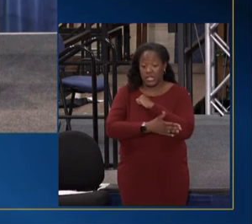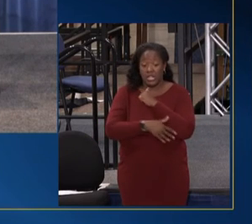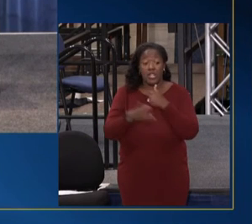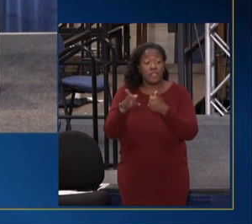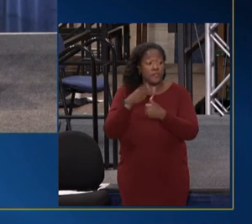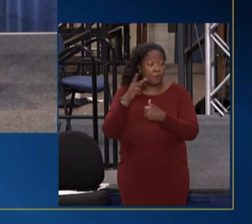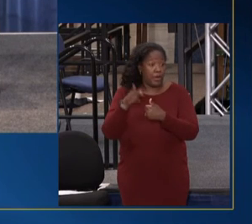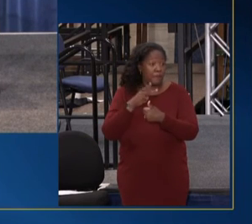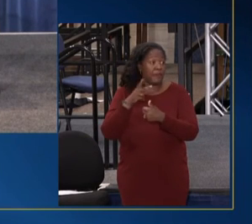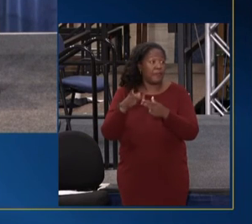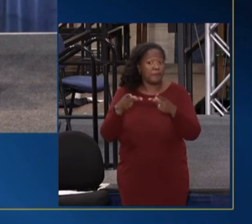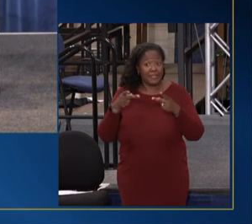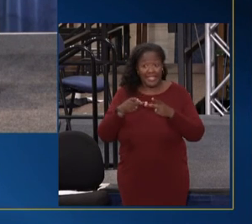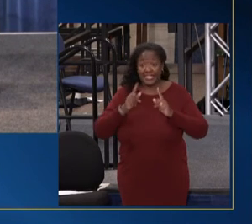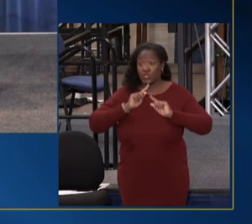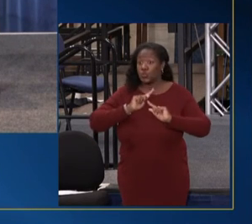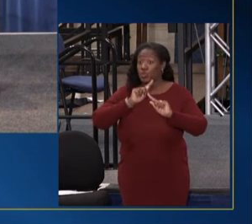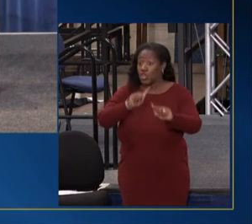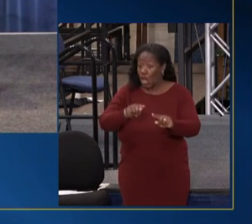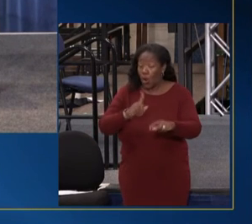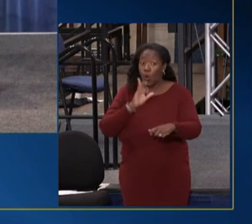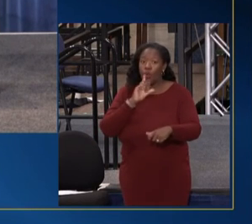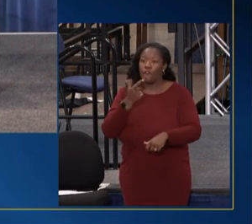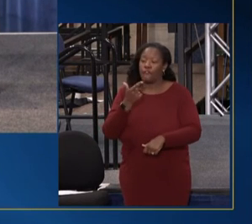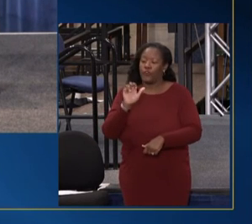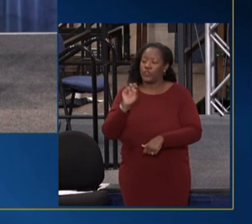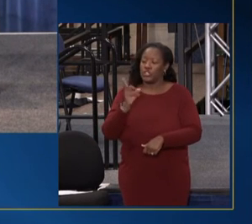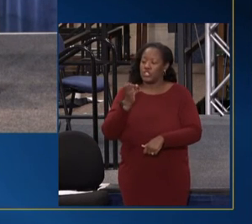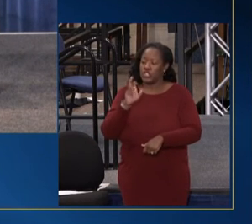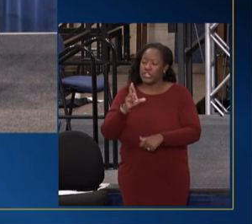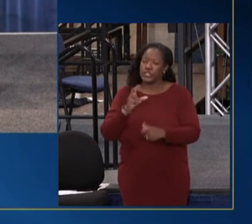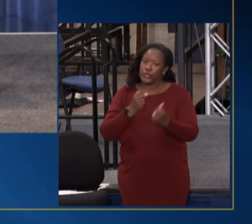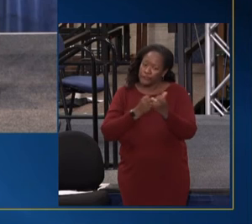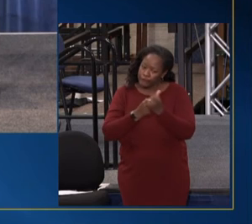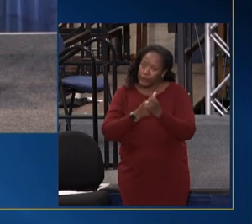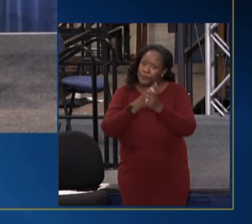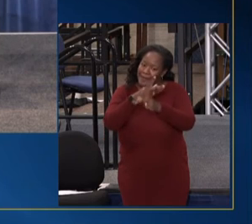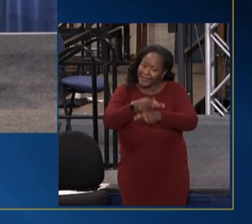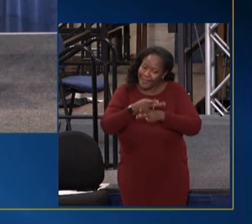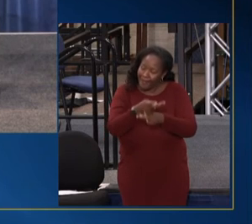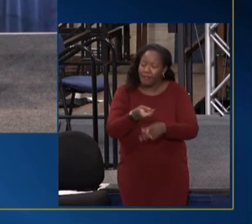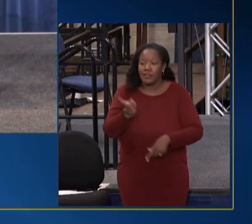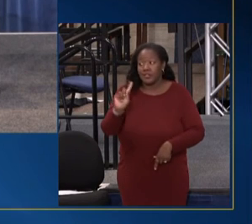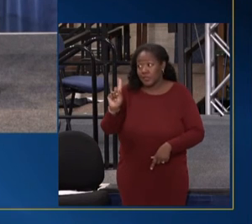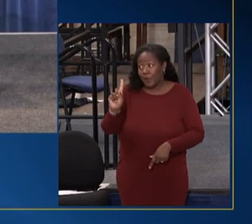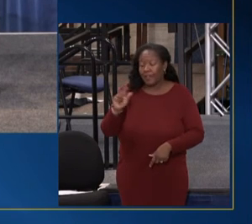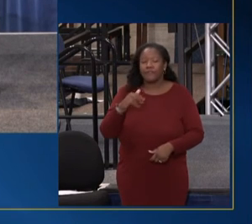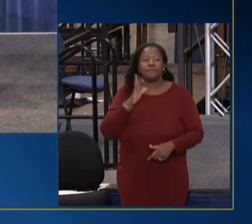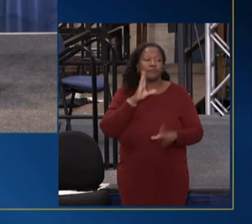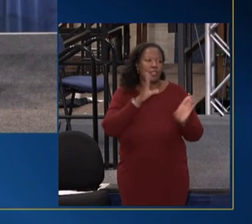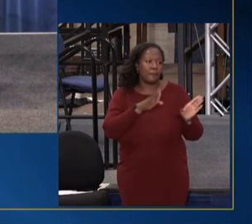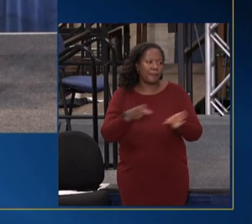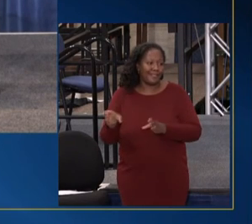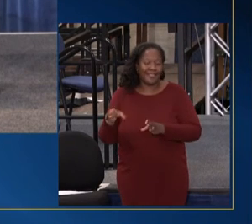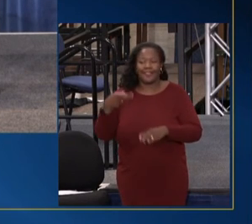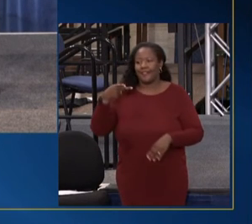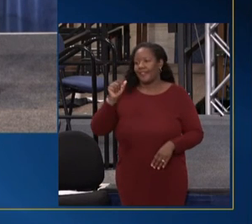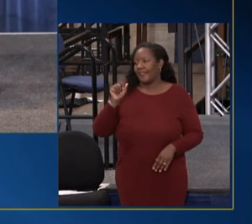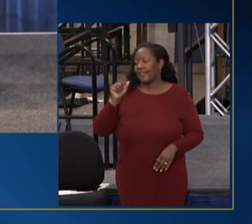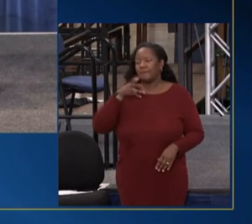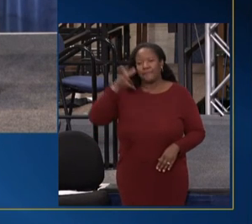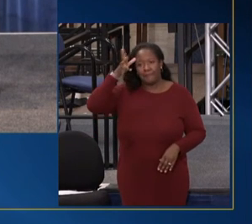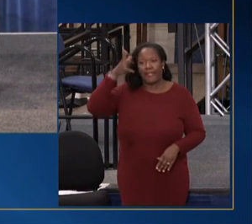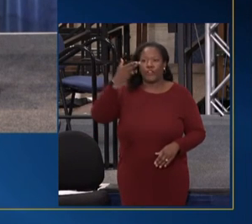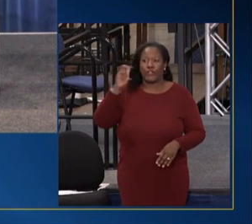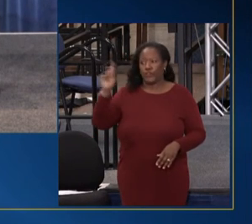get gender-affirming care is Planned Parenthood. And so that literally, like, the brick and mortar of access to care is